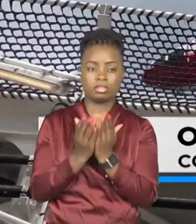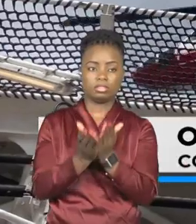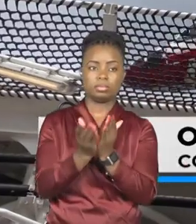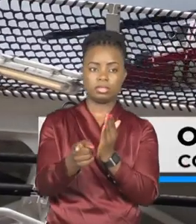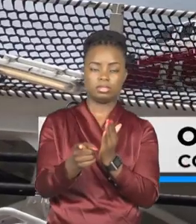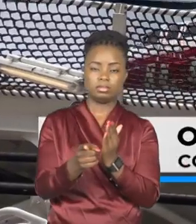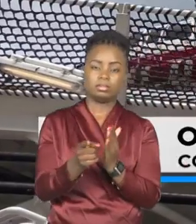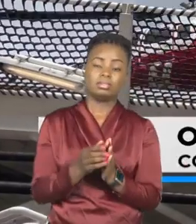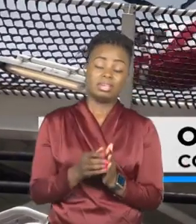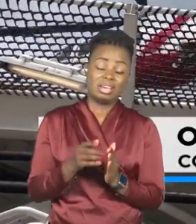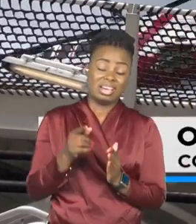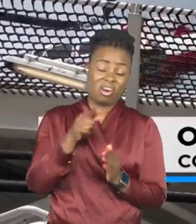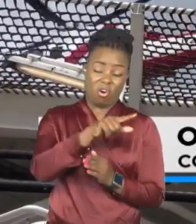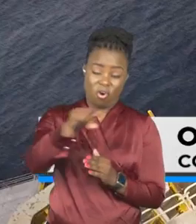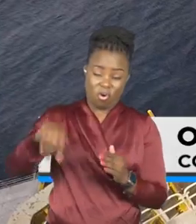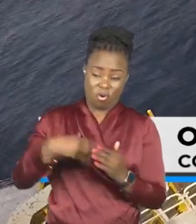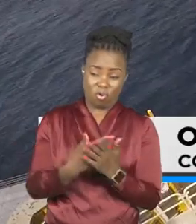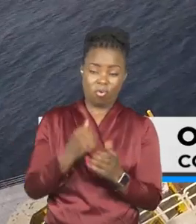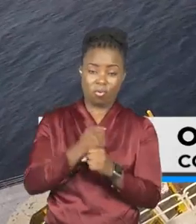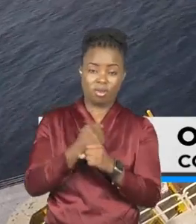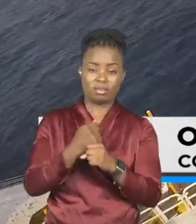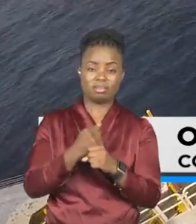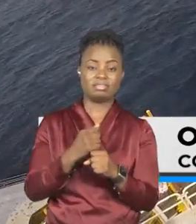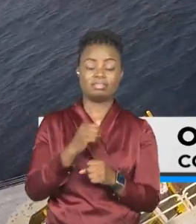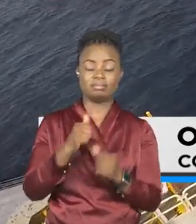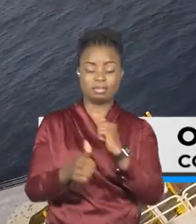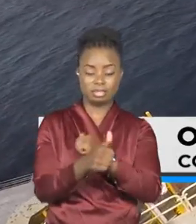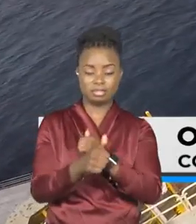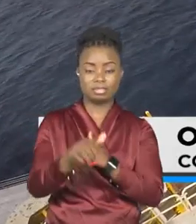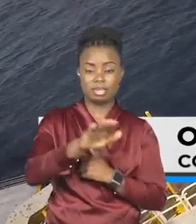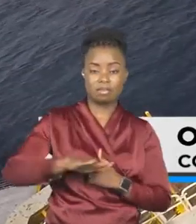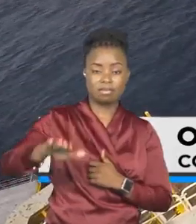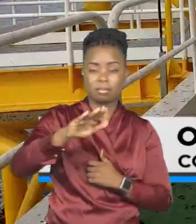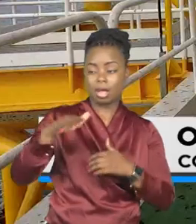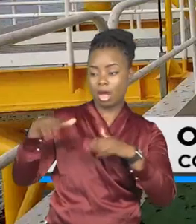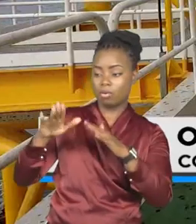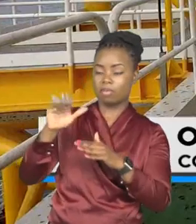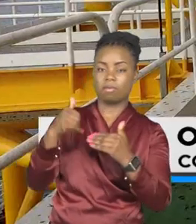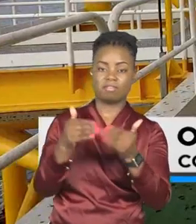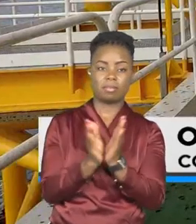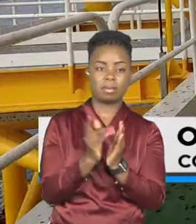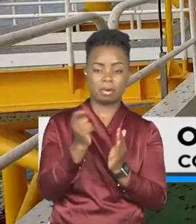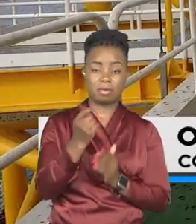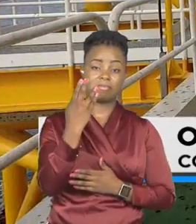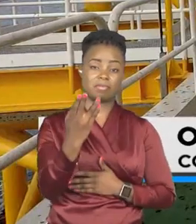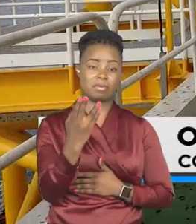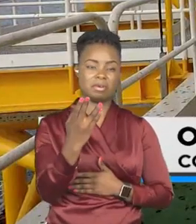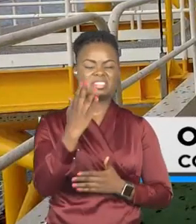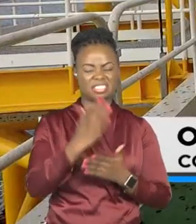Despite working in a dangerous environment 7 days a week, away from their families for a month at a time, some really enjoy